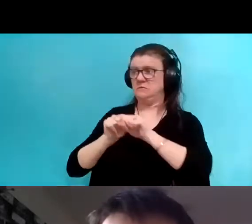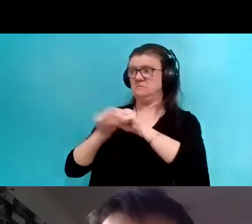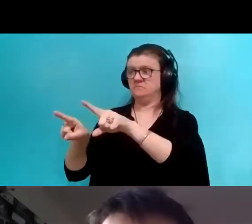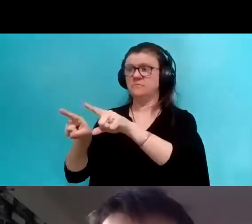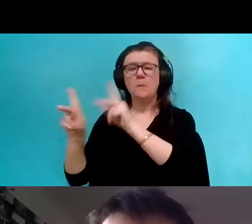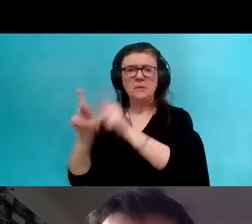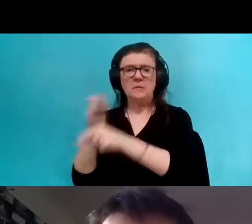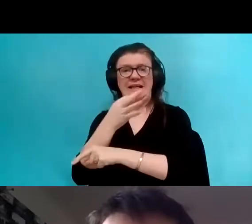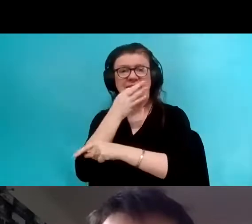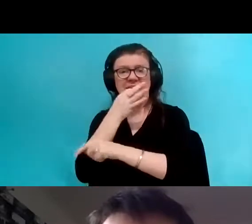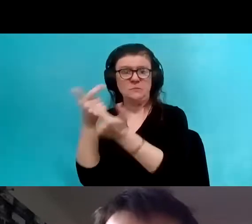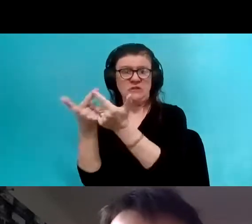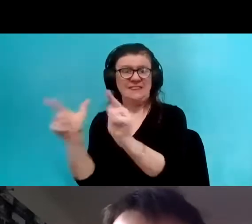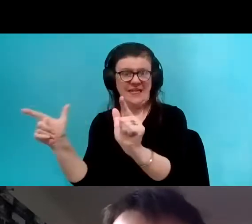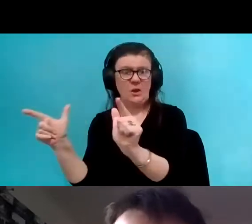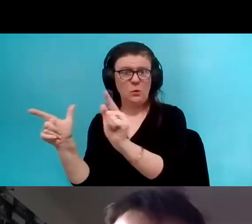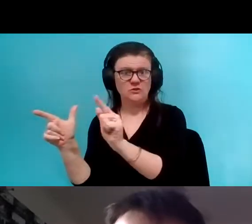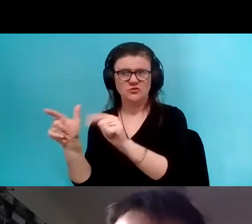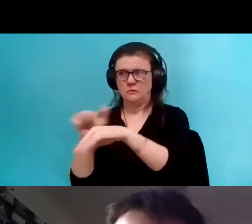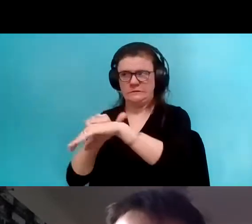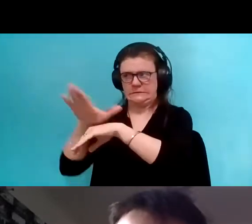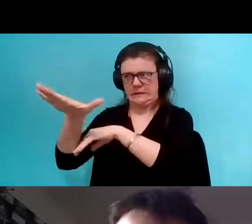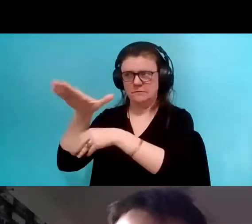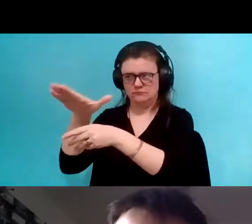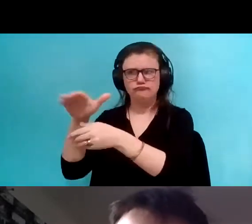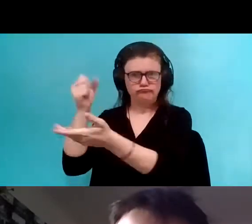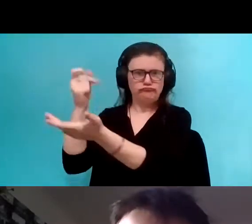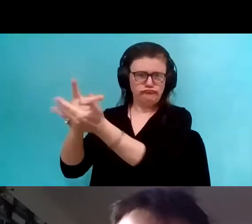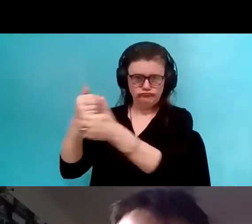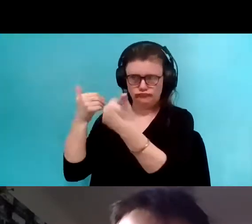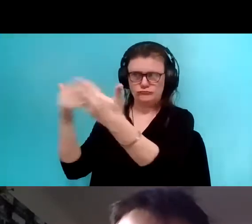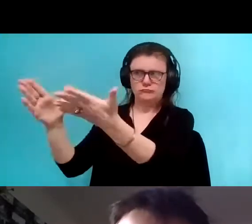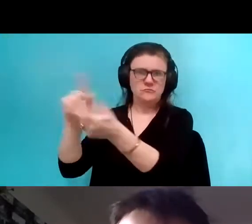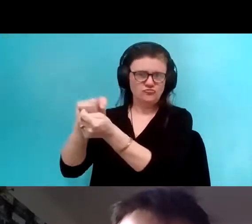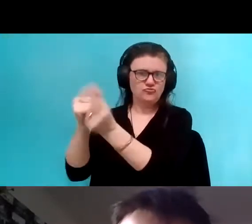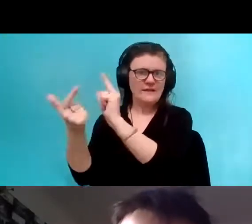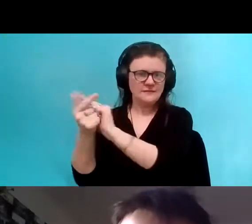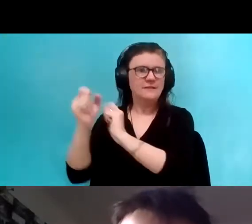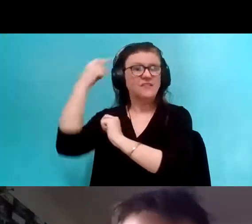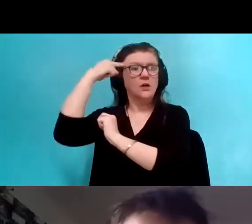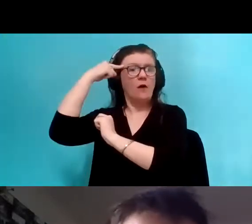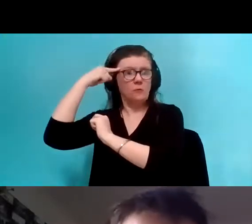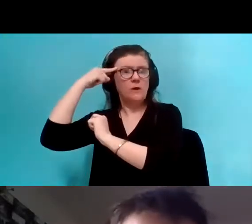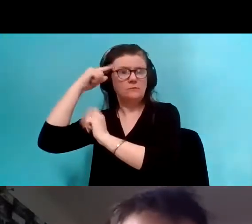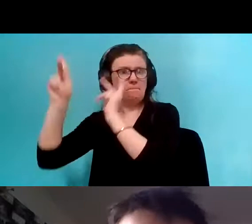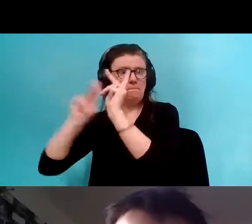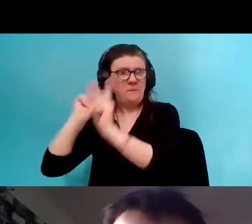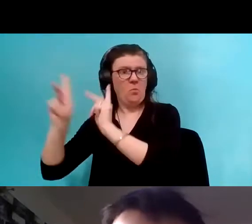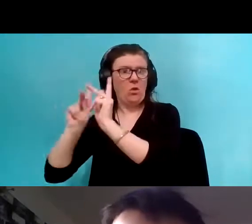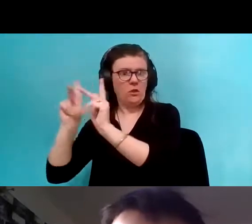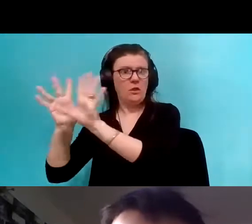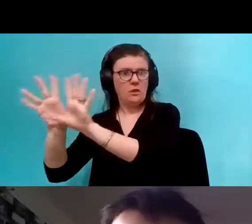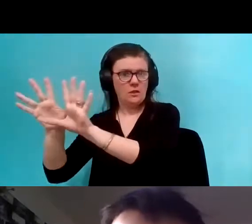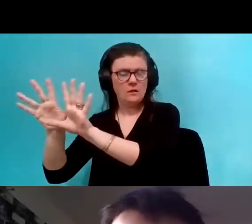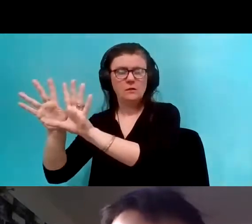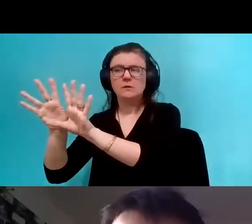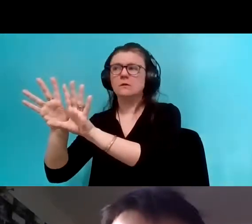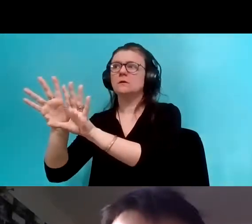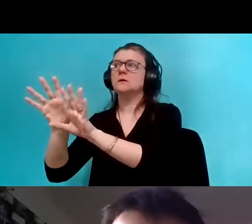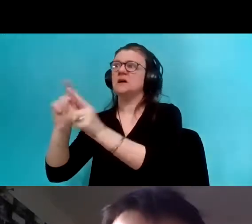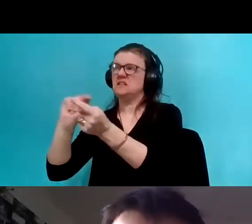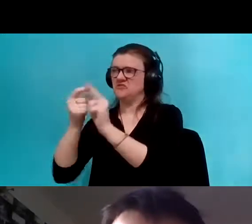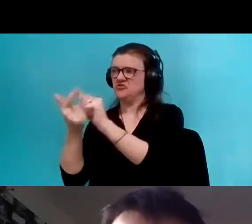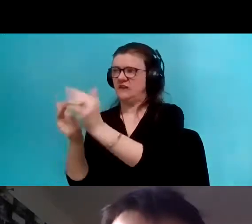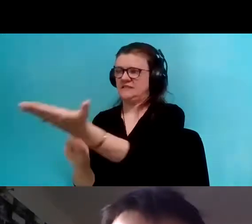people who are actually like authorized to translate in the government sector. But when we come up with the translation,